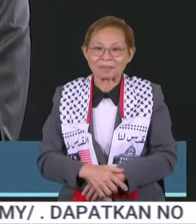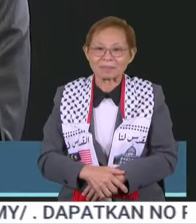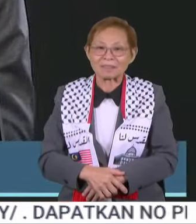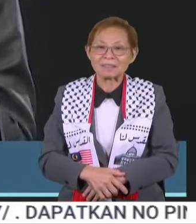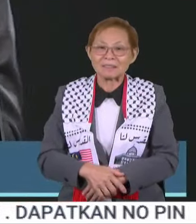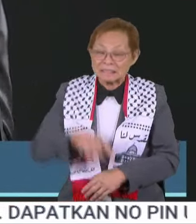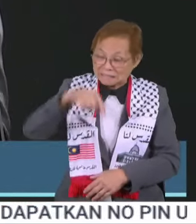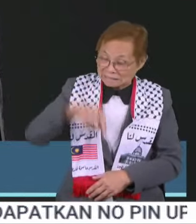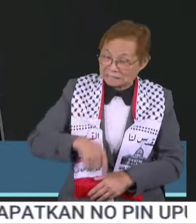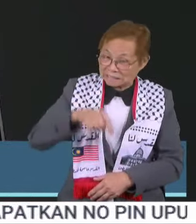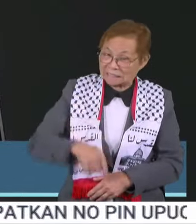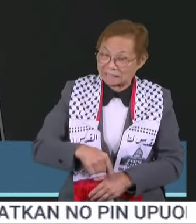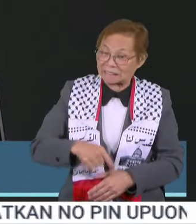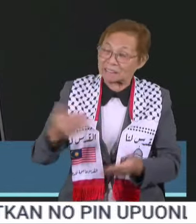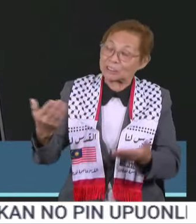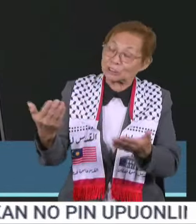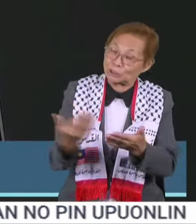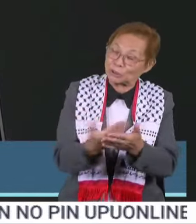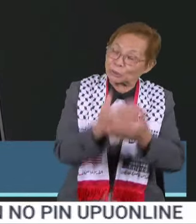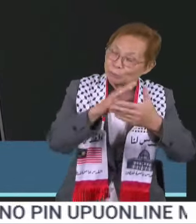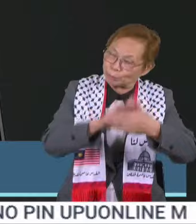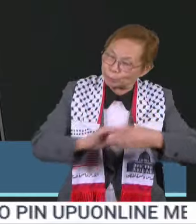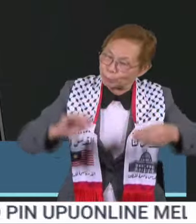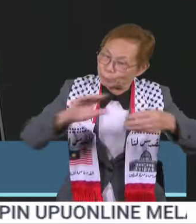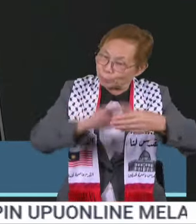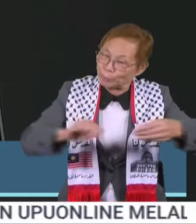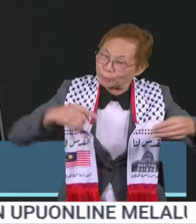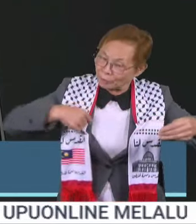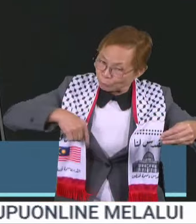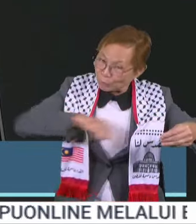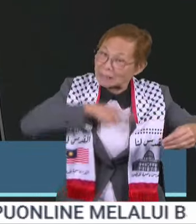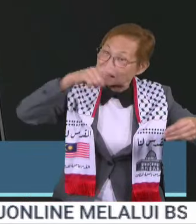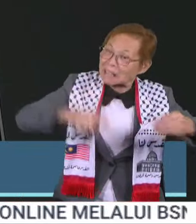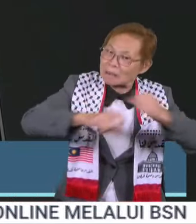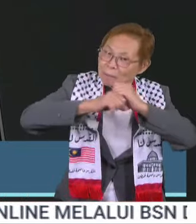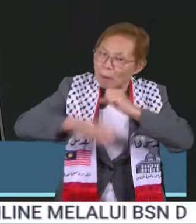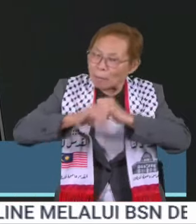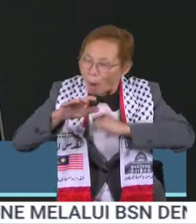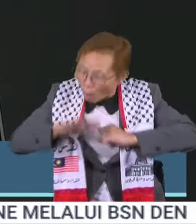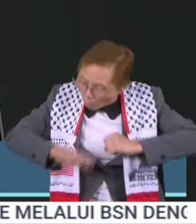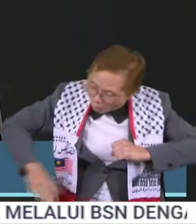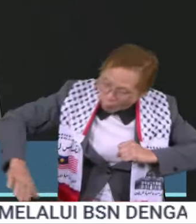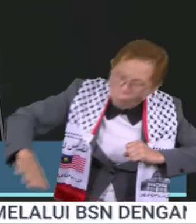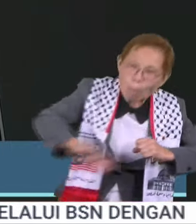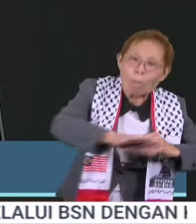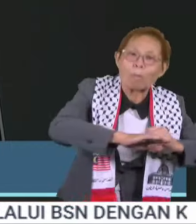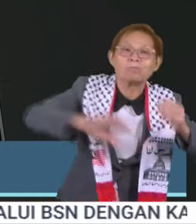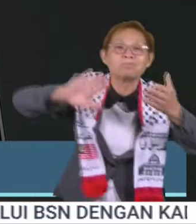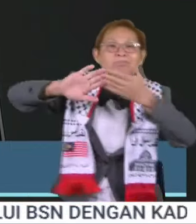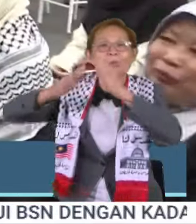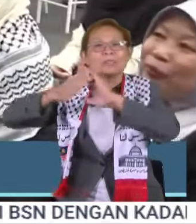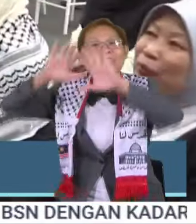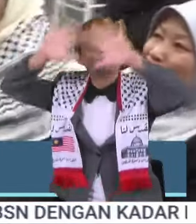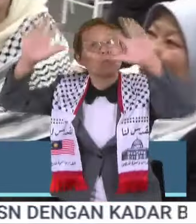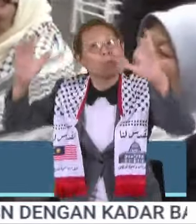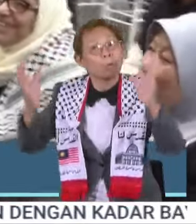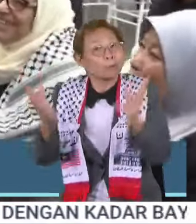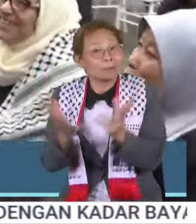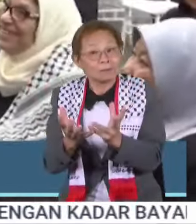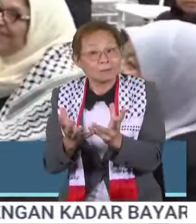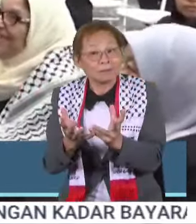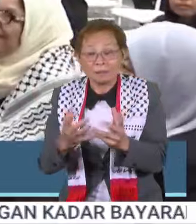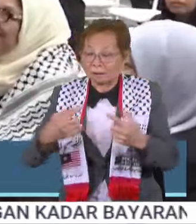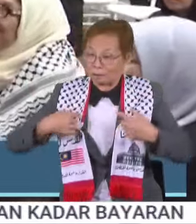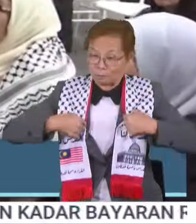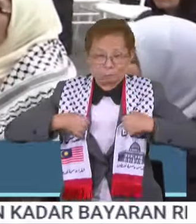So this is the new narrative that we need to promote. In all, among all communities. In no way